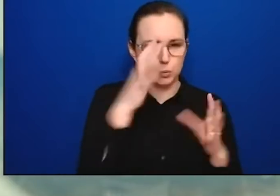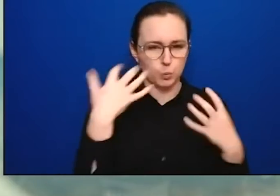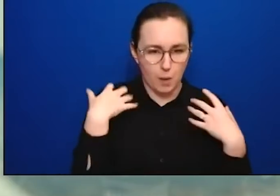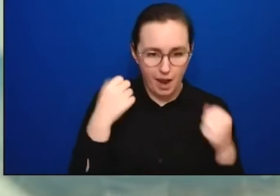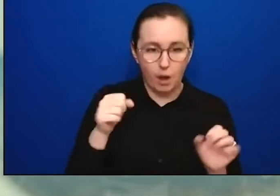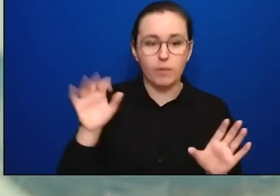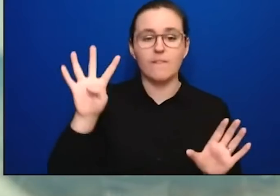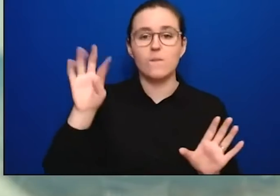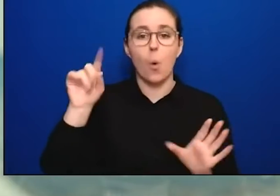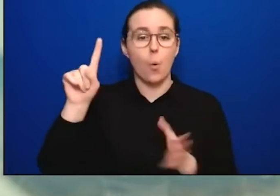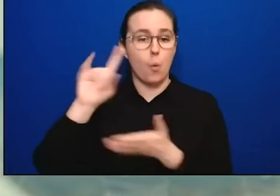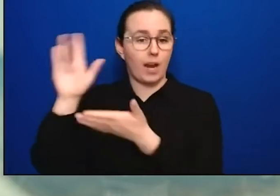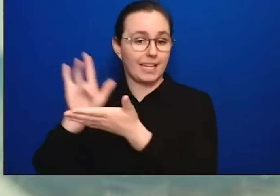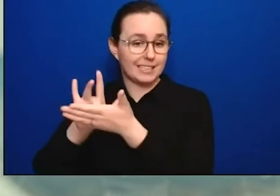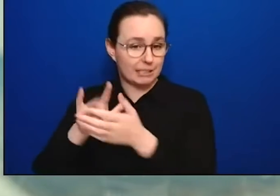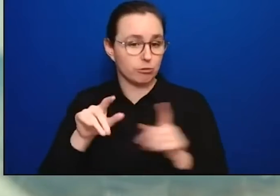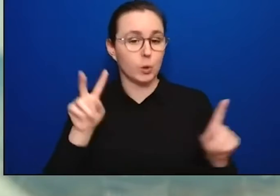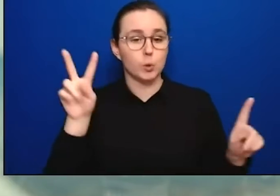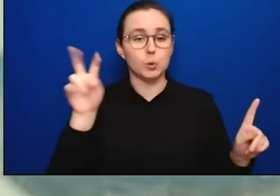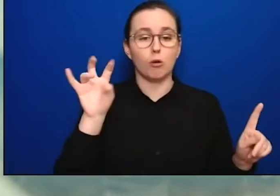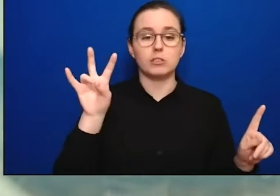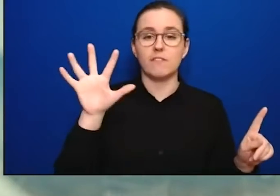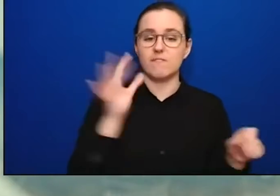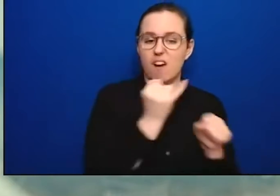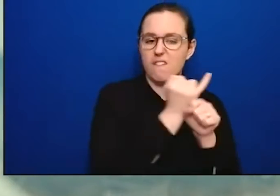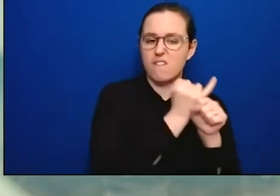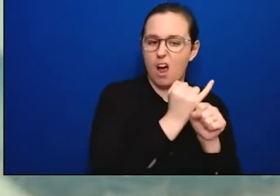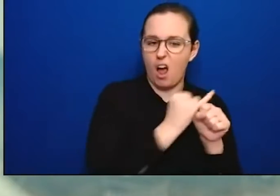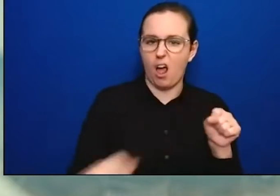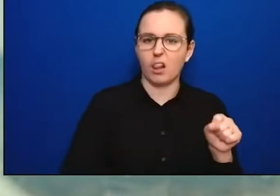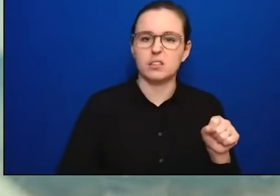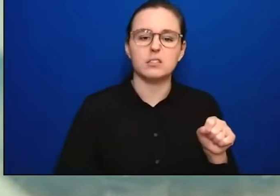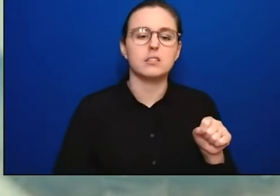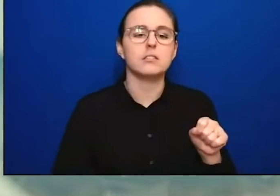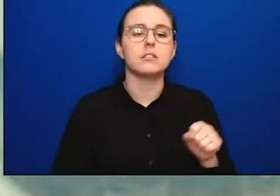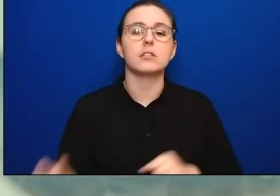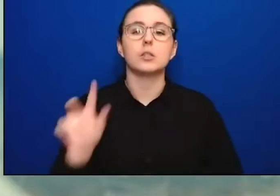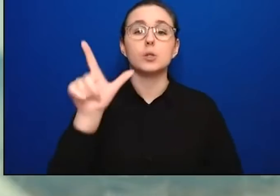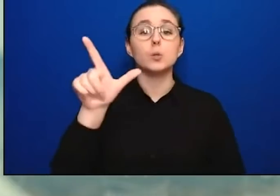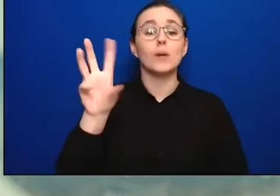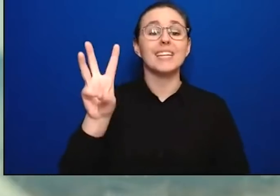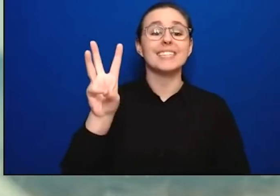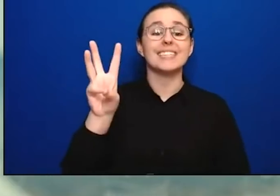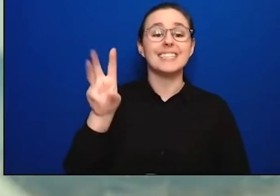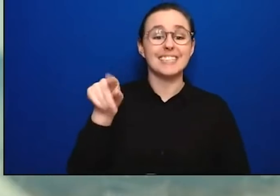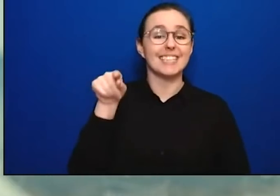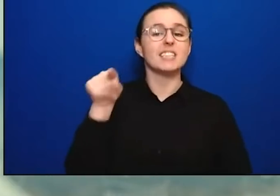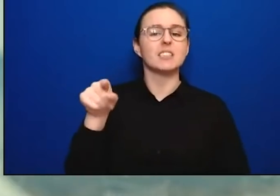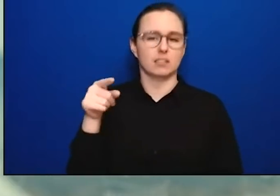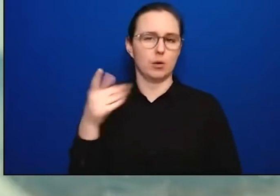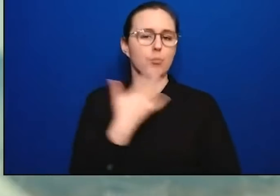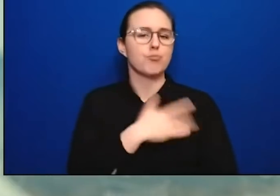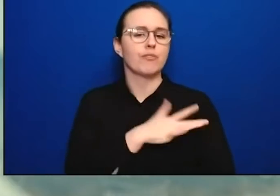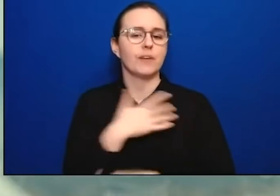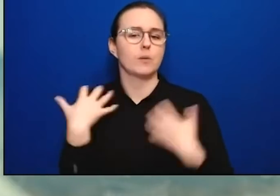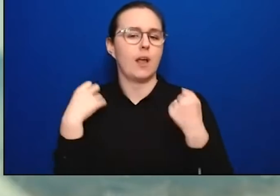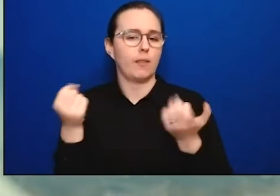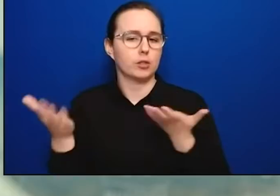Health, and 26 in the Provincial Health Services Authority. No surgeries were postponed in the Northern Health